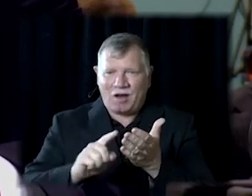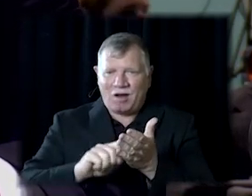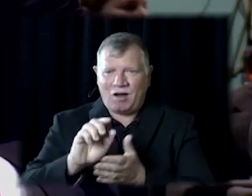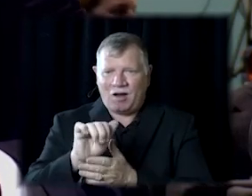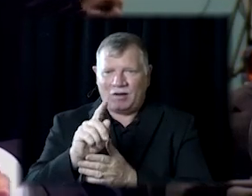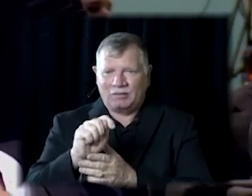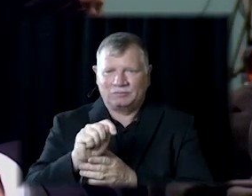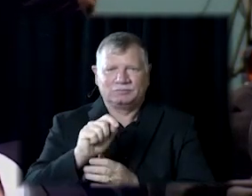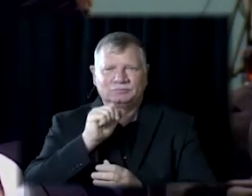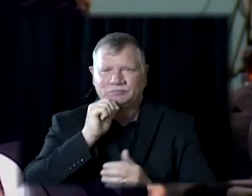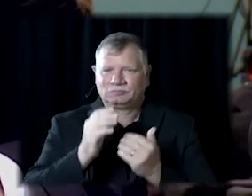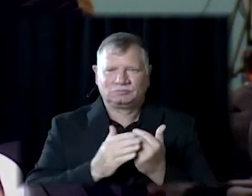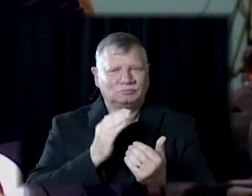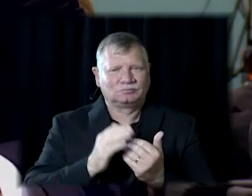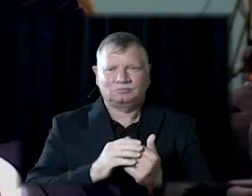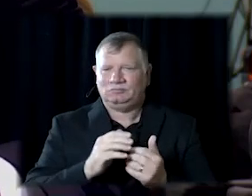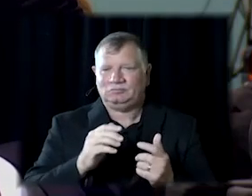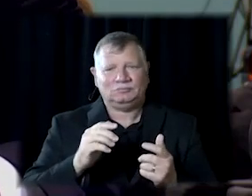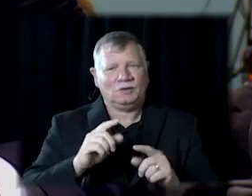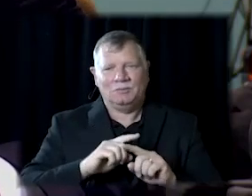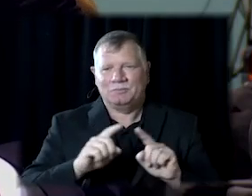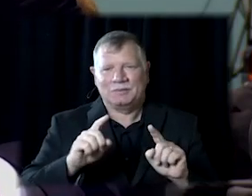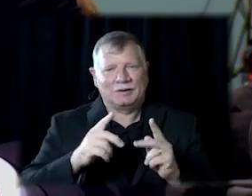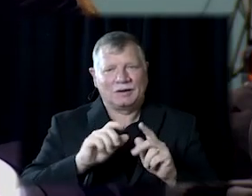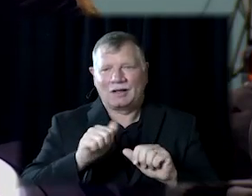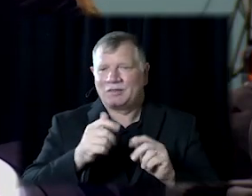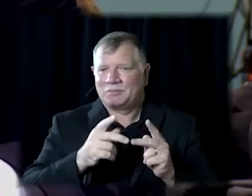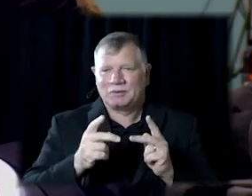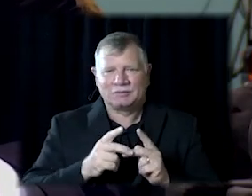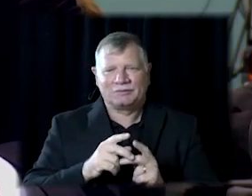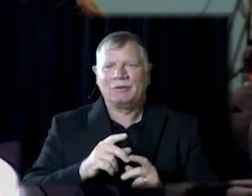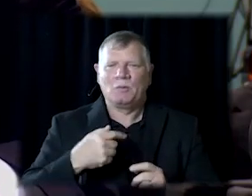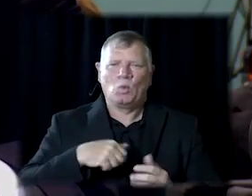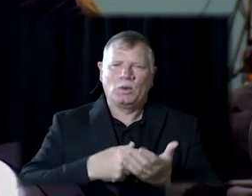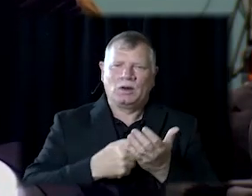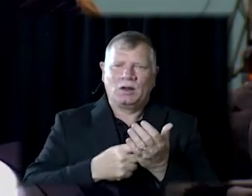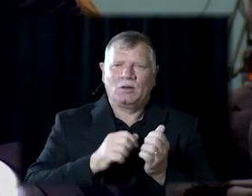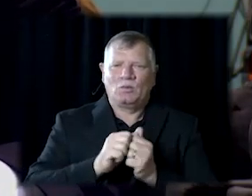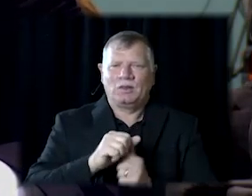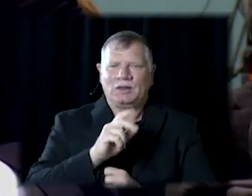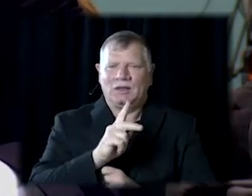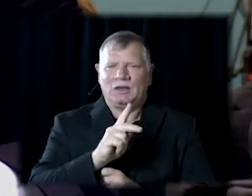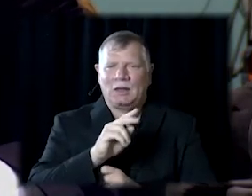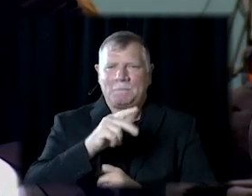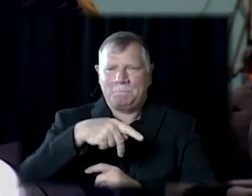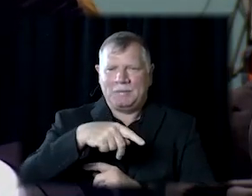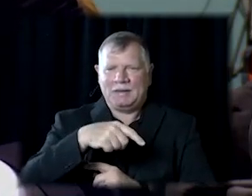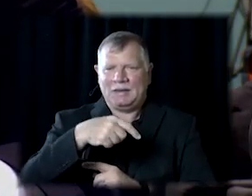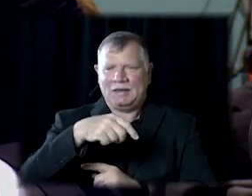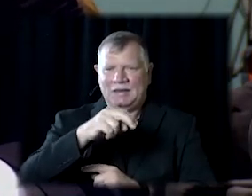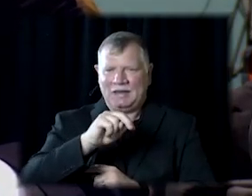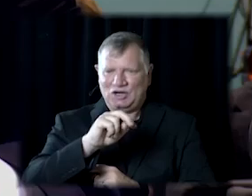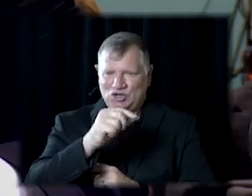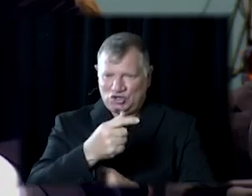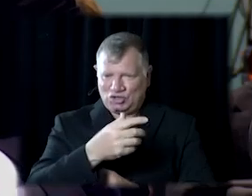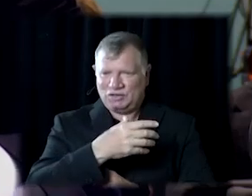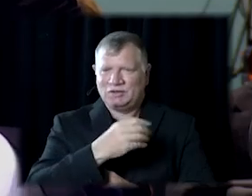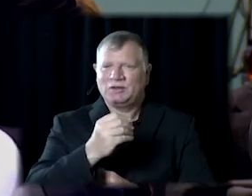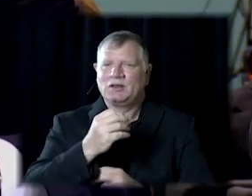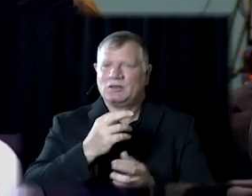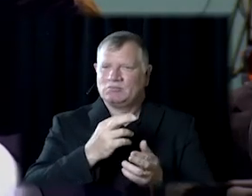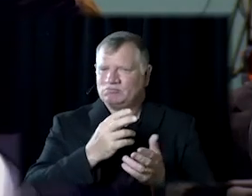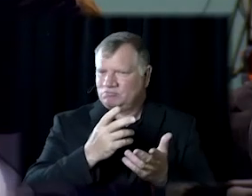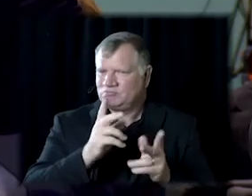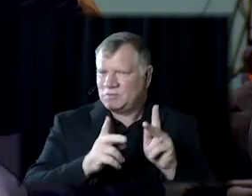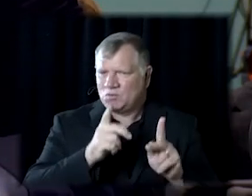and it has not been done in other jurisdictions, but we talked to KPMG, and they are providing the resources, and the Office of the CFO also is providing